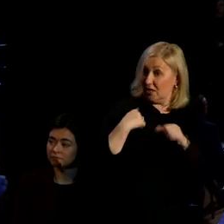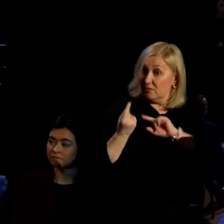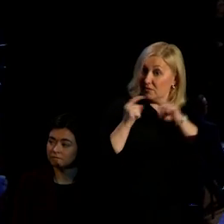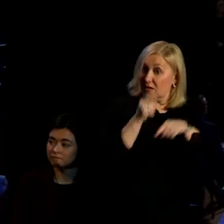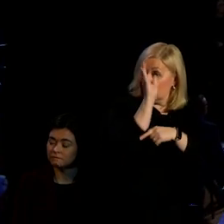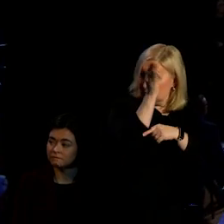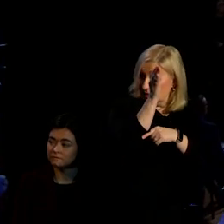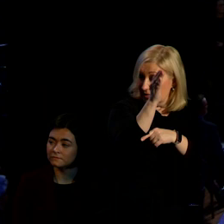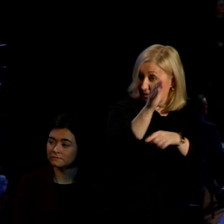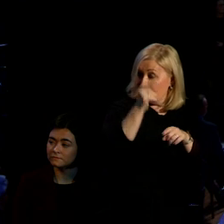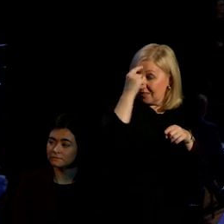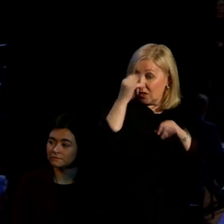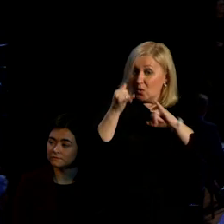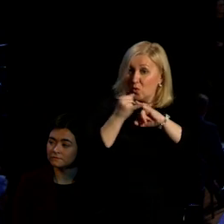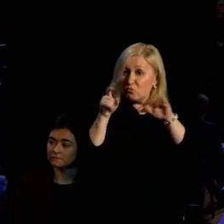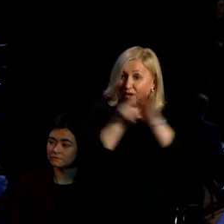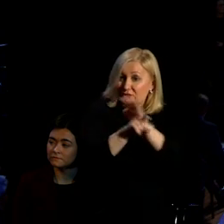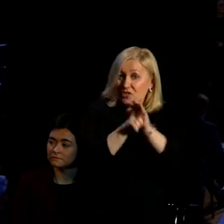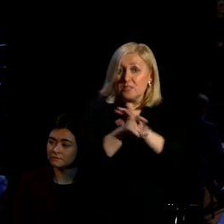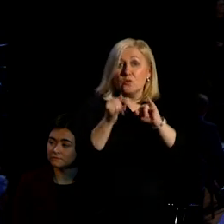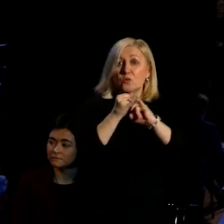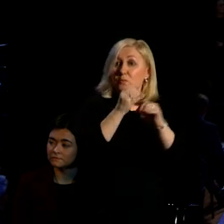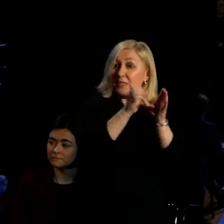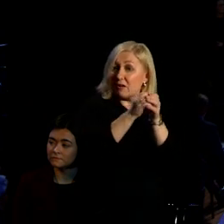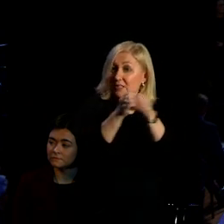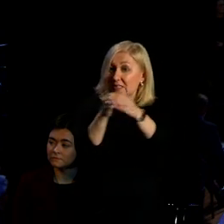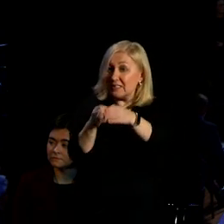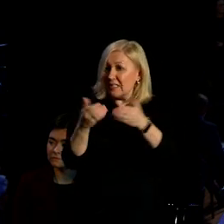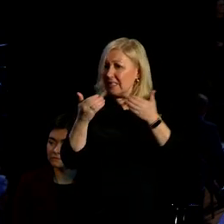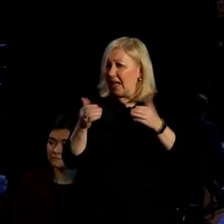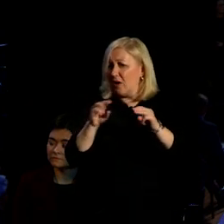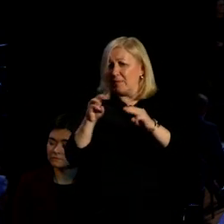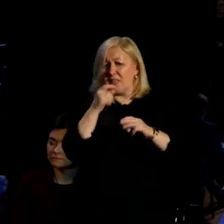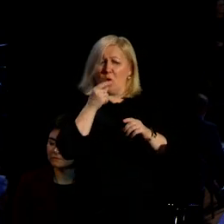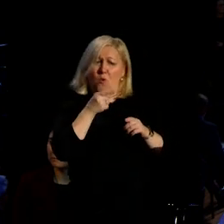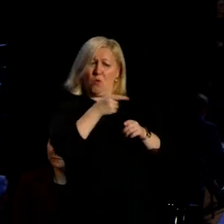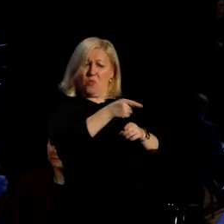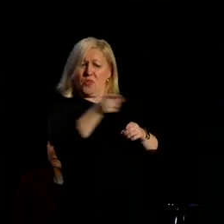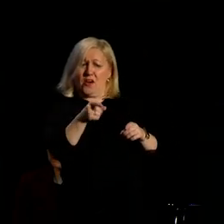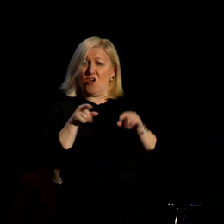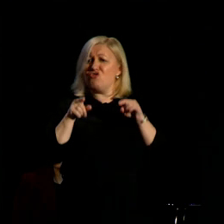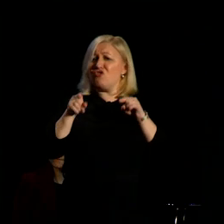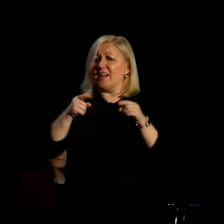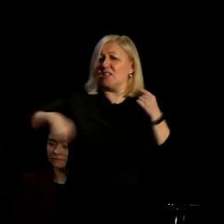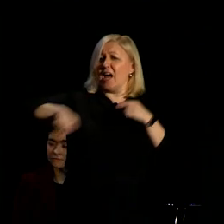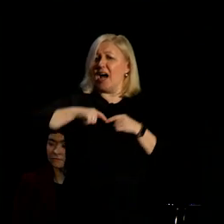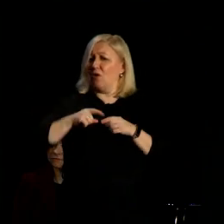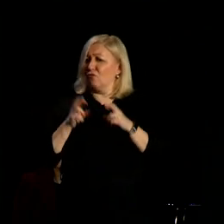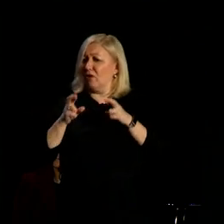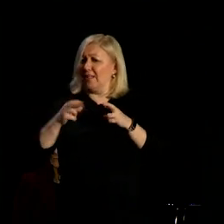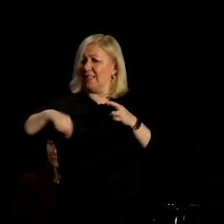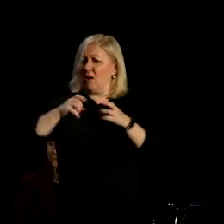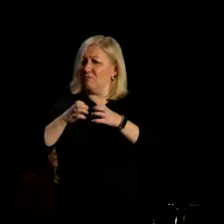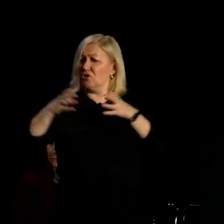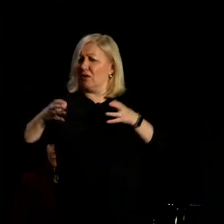other minority groups are increasingly described as a threat to the rights of the majority. The many achievements by those